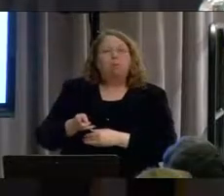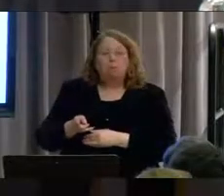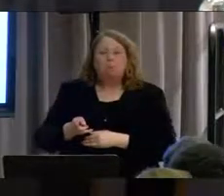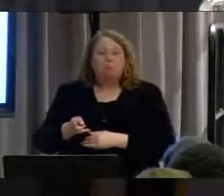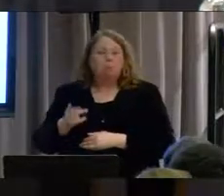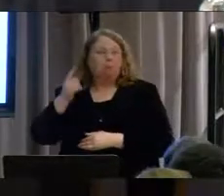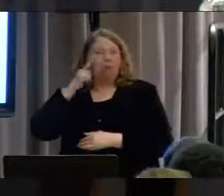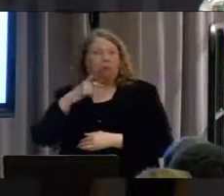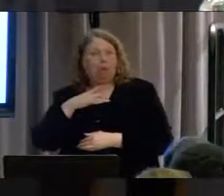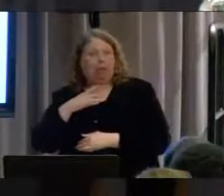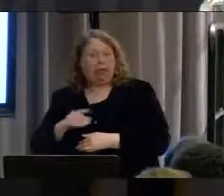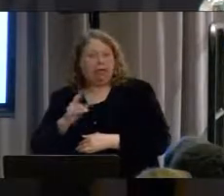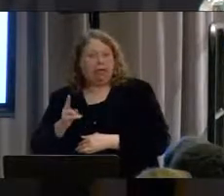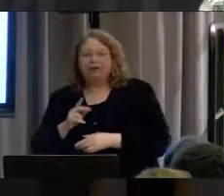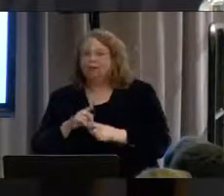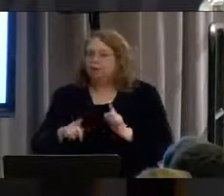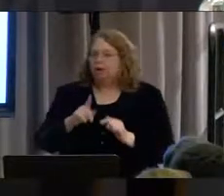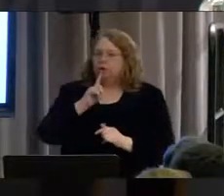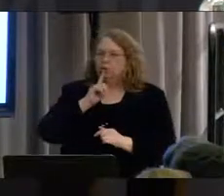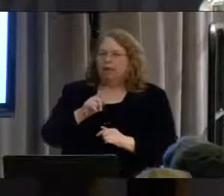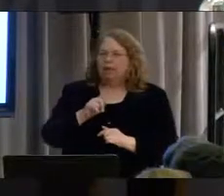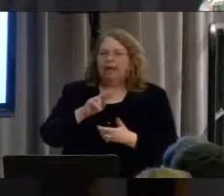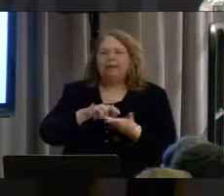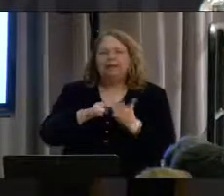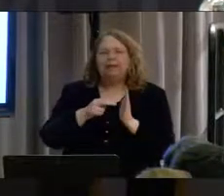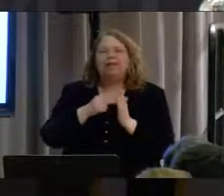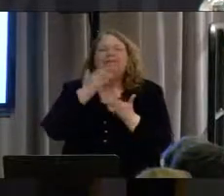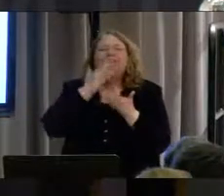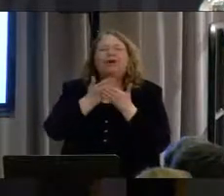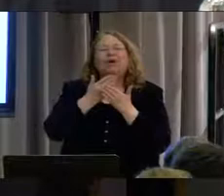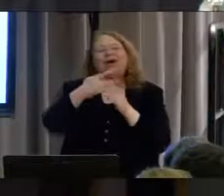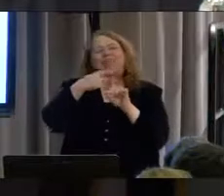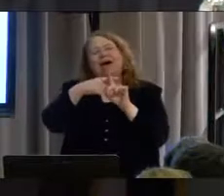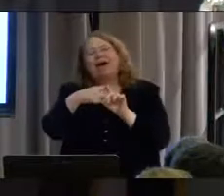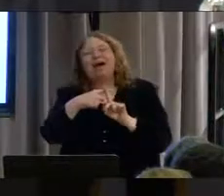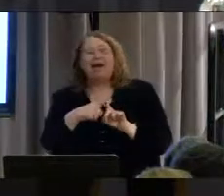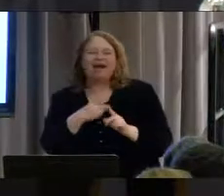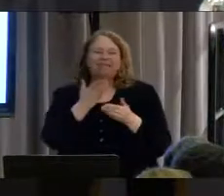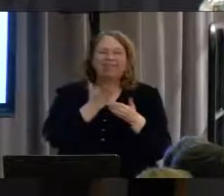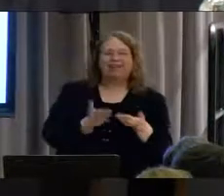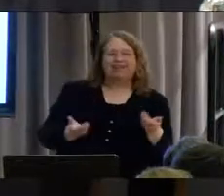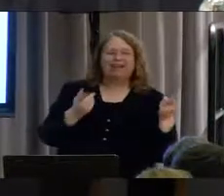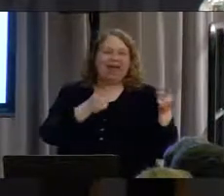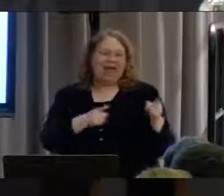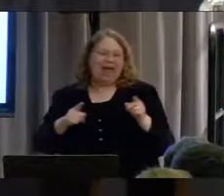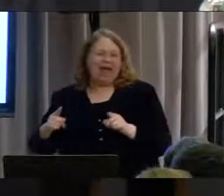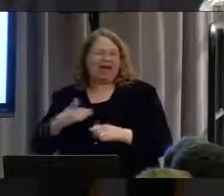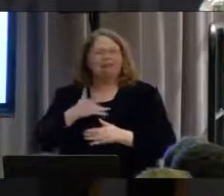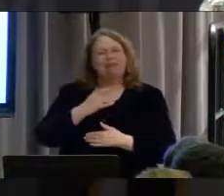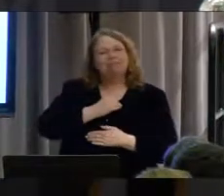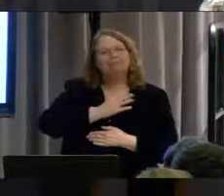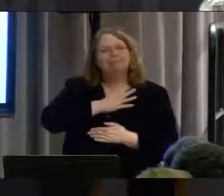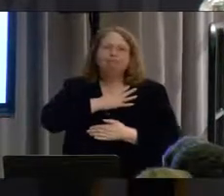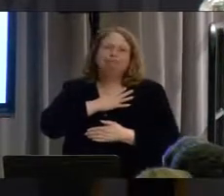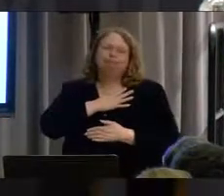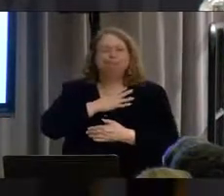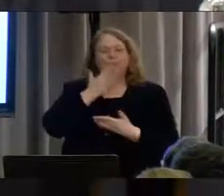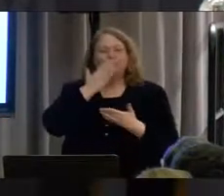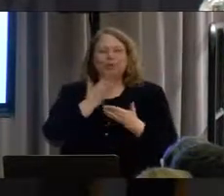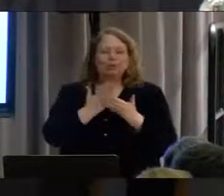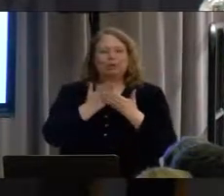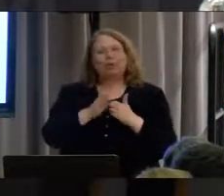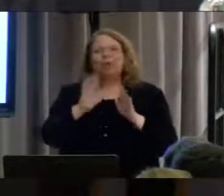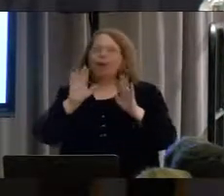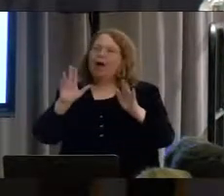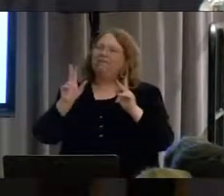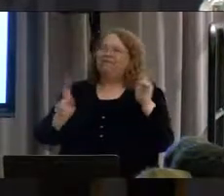like history, but when we say that, we really mean nostalgia. We really mean history that makes us feel good about the awesome